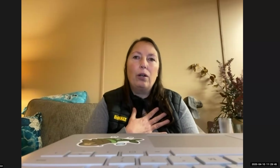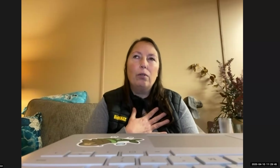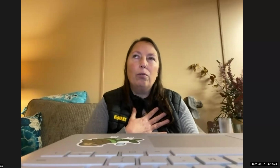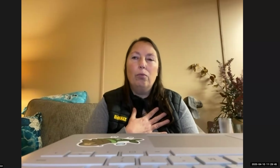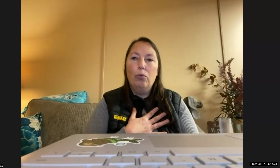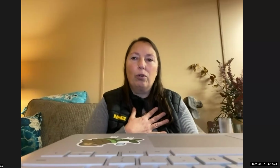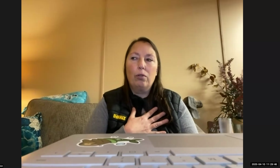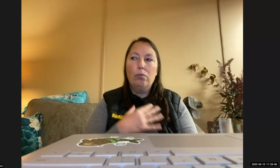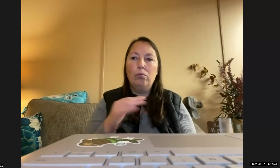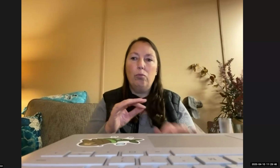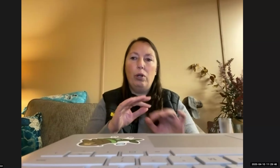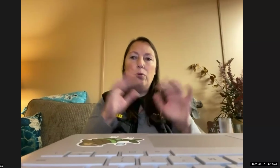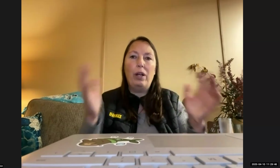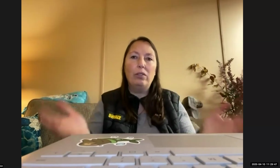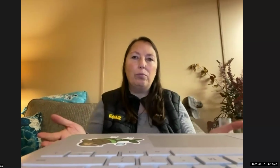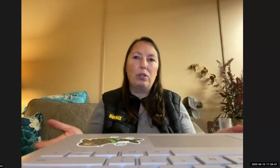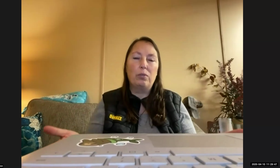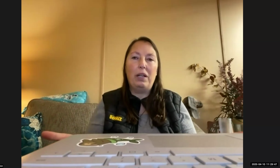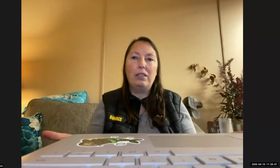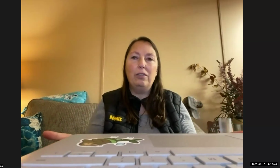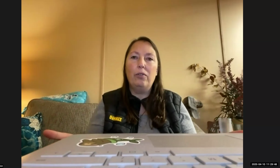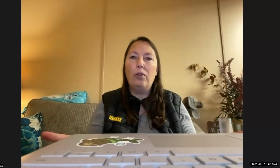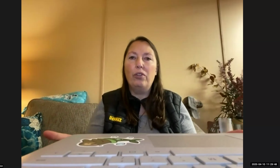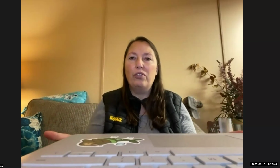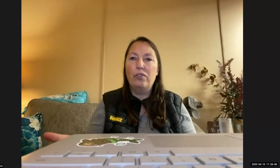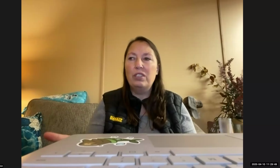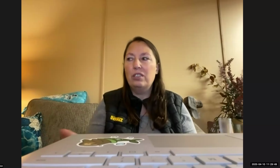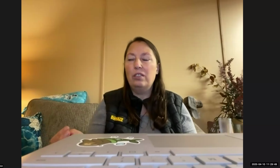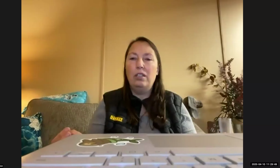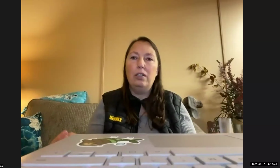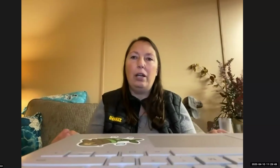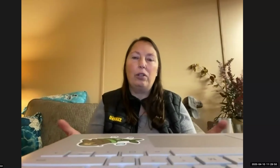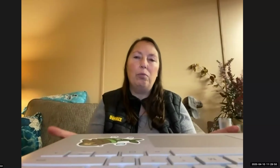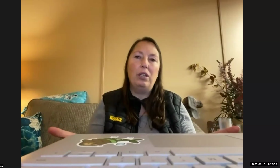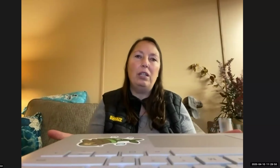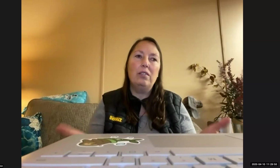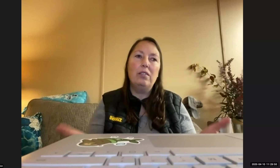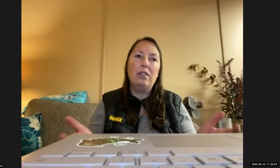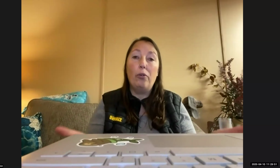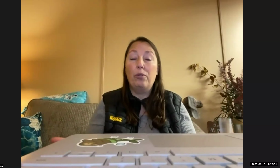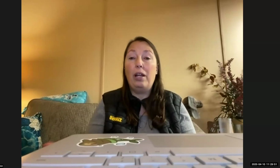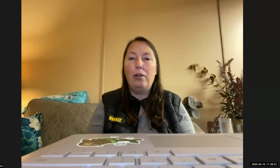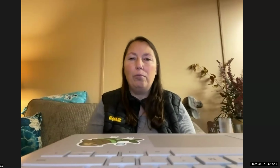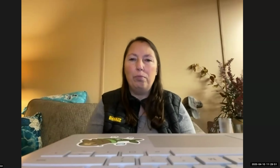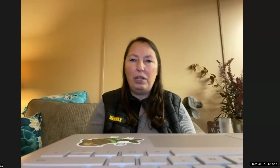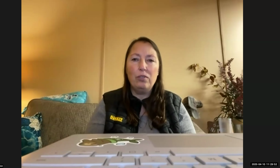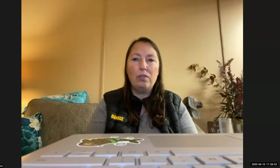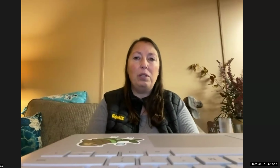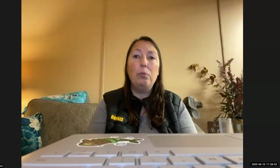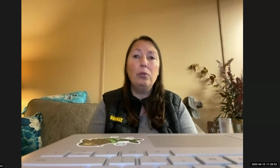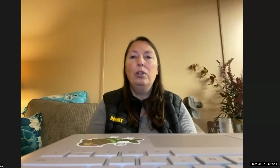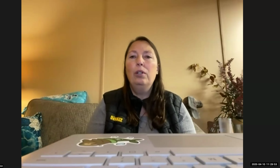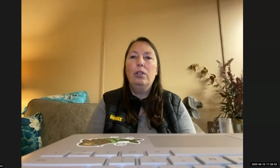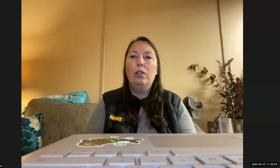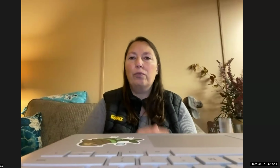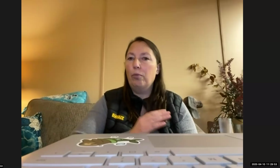a bigger, more well rounded perspective of all the services in our communities and also how to help